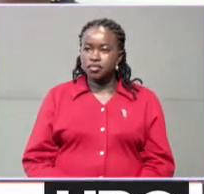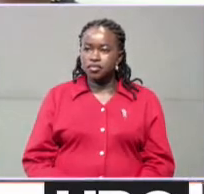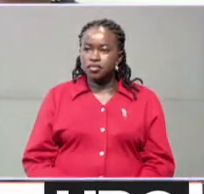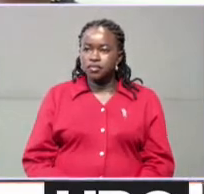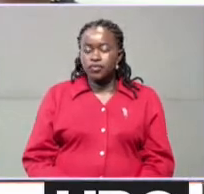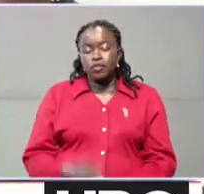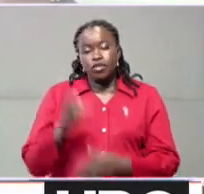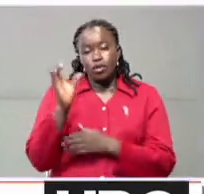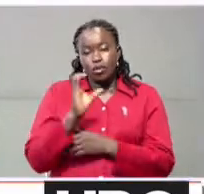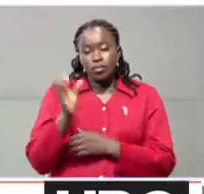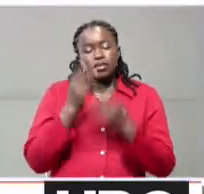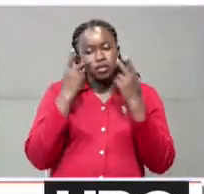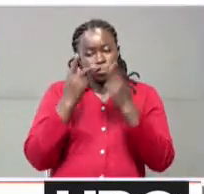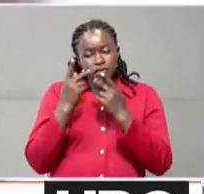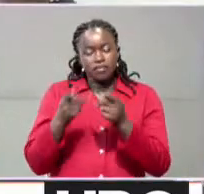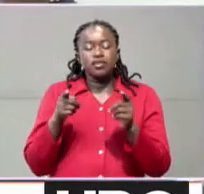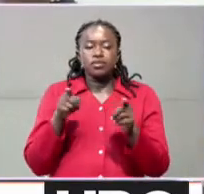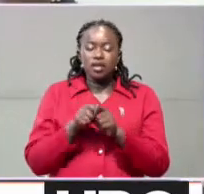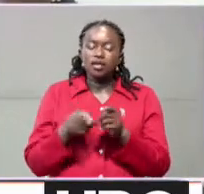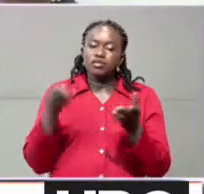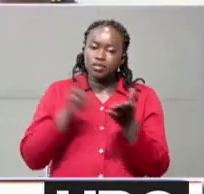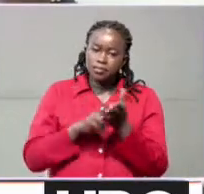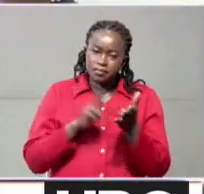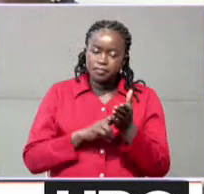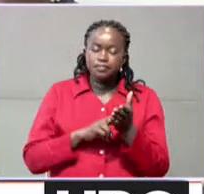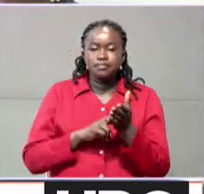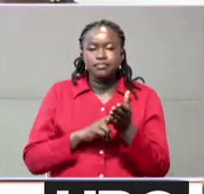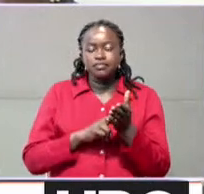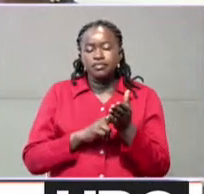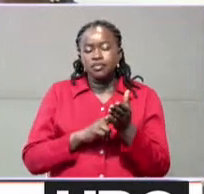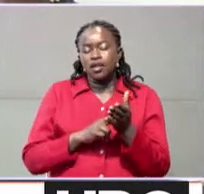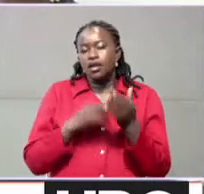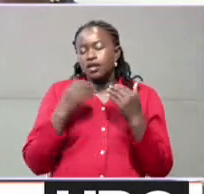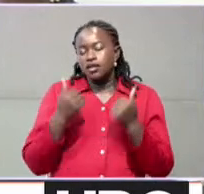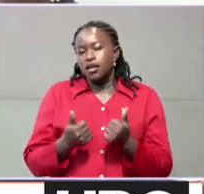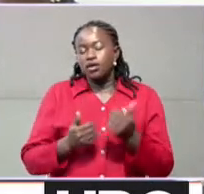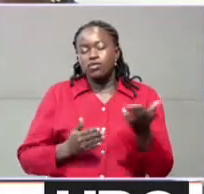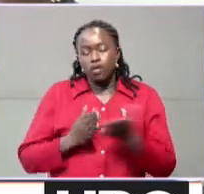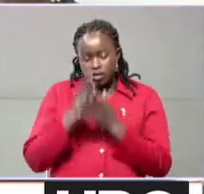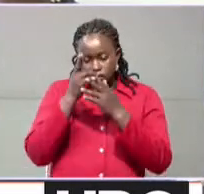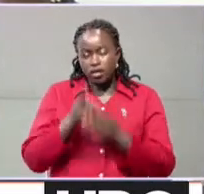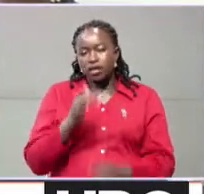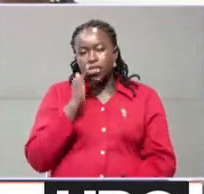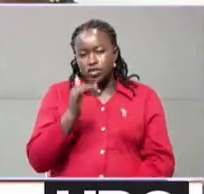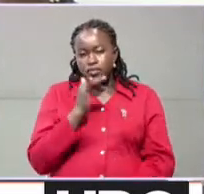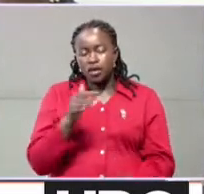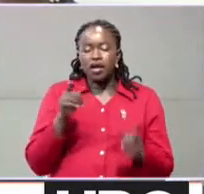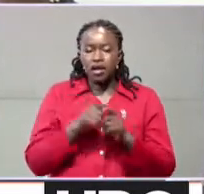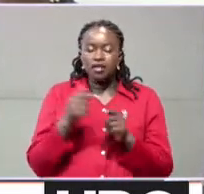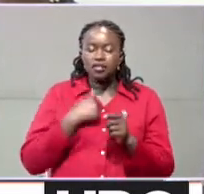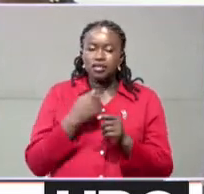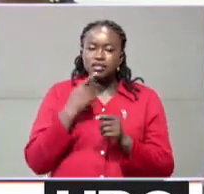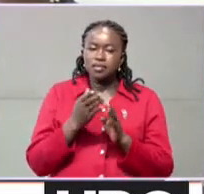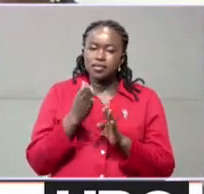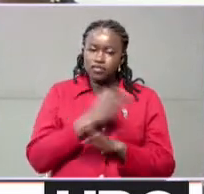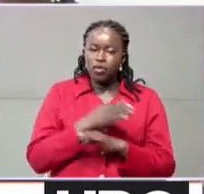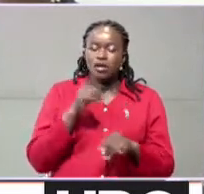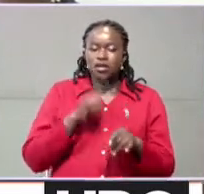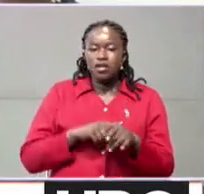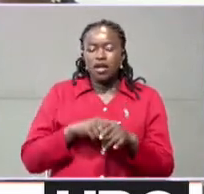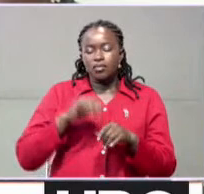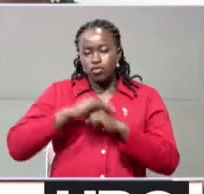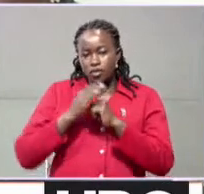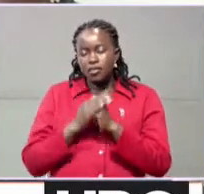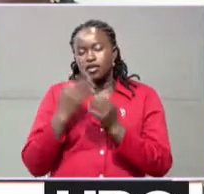committee observations and the recommendations that's page nine rudolph speaker isaac had said by the time we compiled this report there